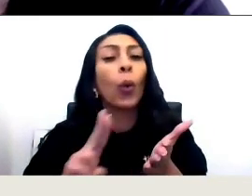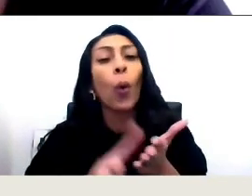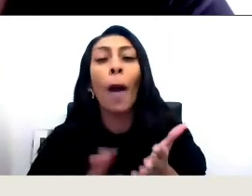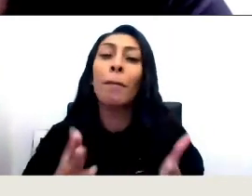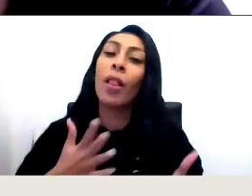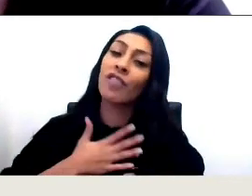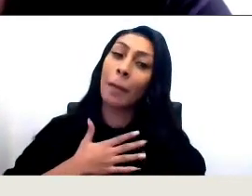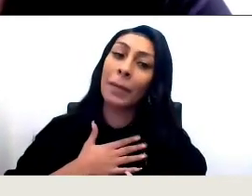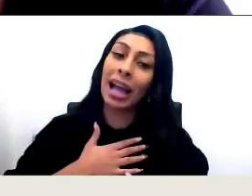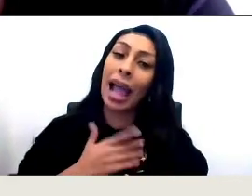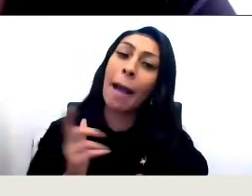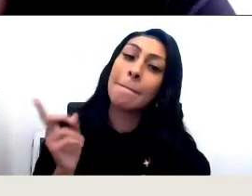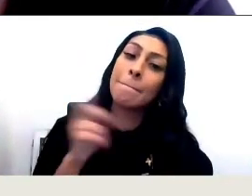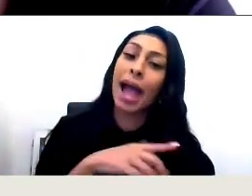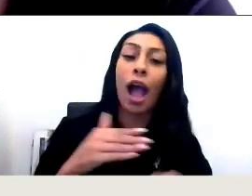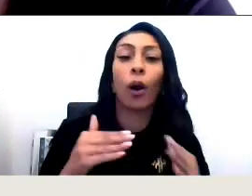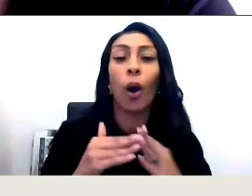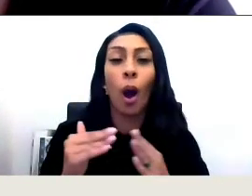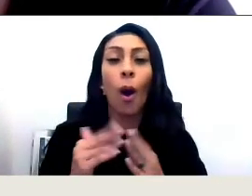home.